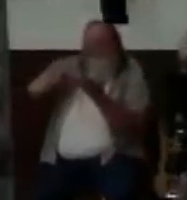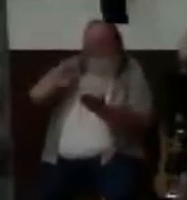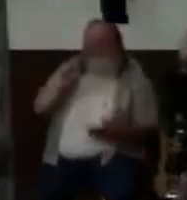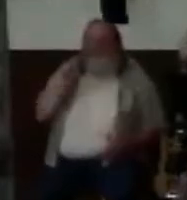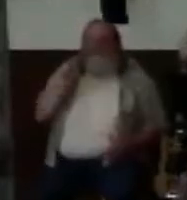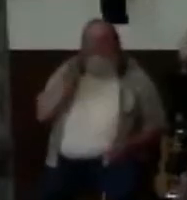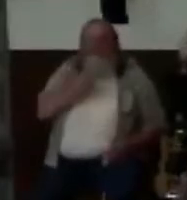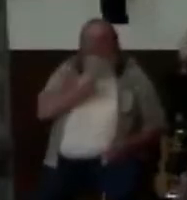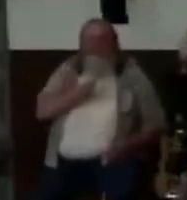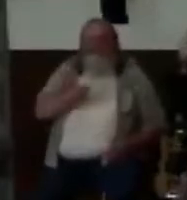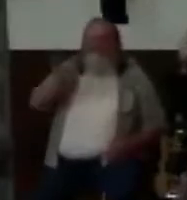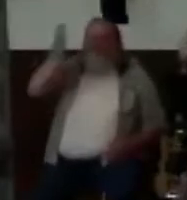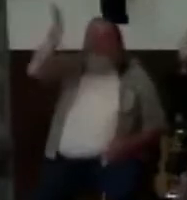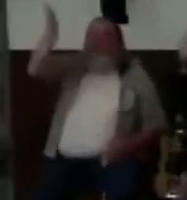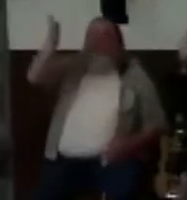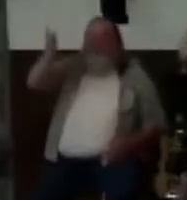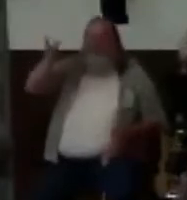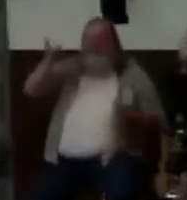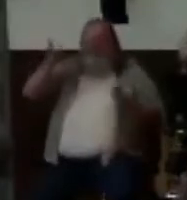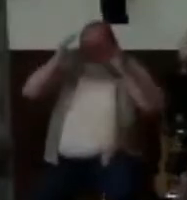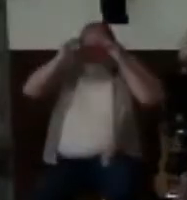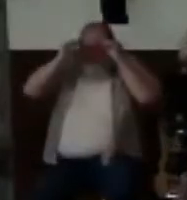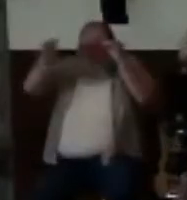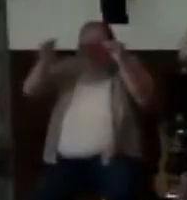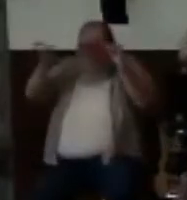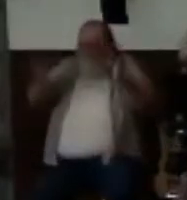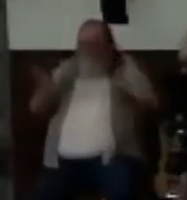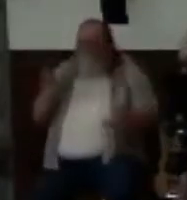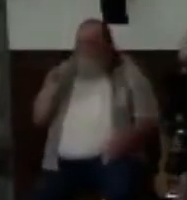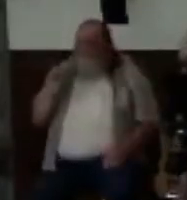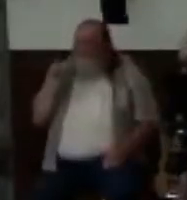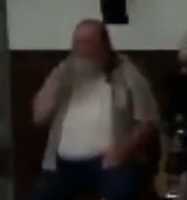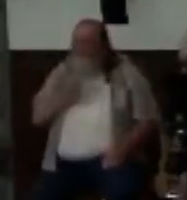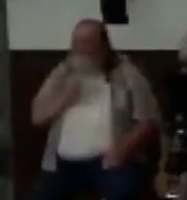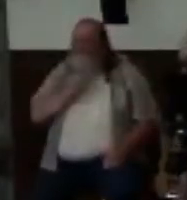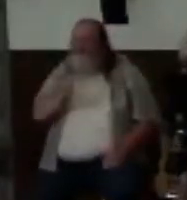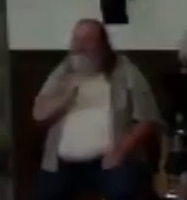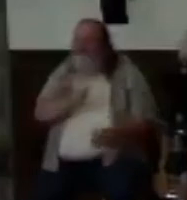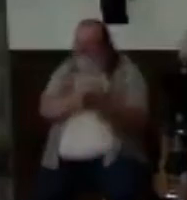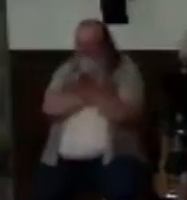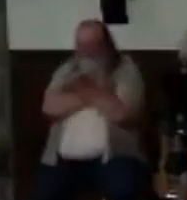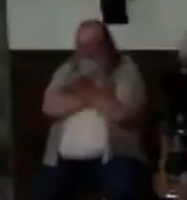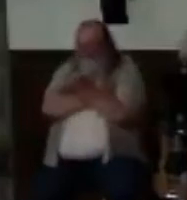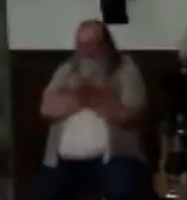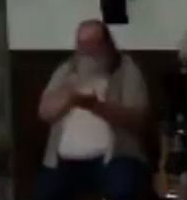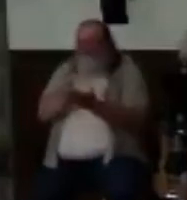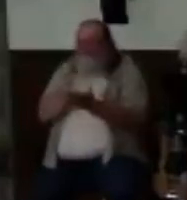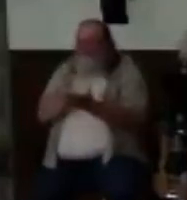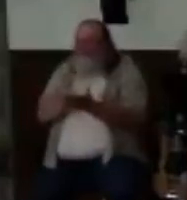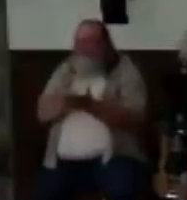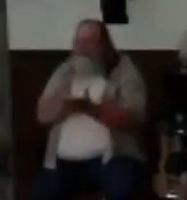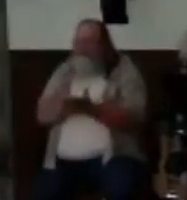He taught us not to love money and temporary things, store our treasures up in heaven. I'm not downplaying any of these.